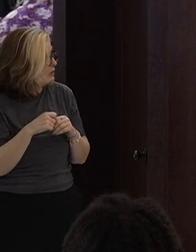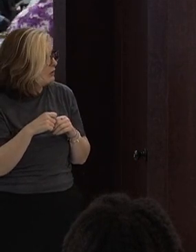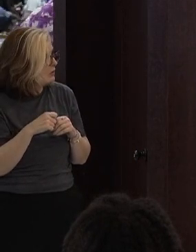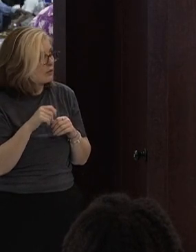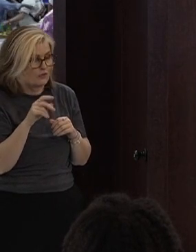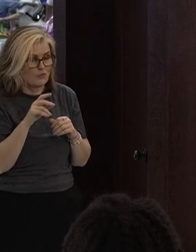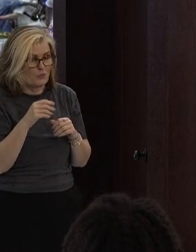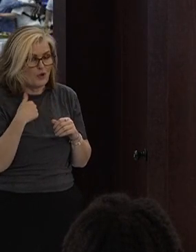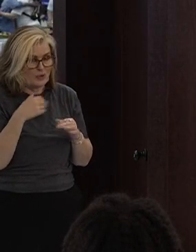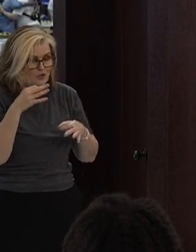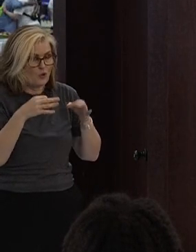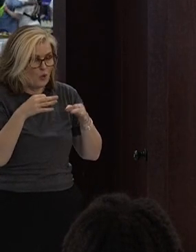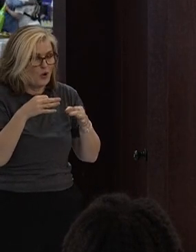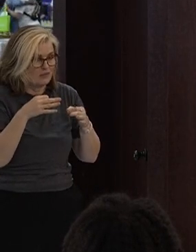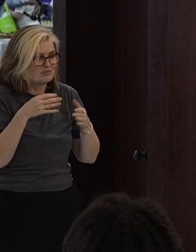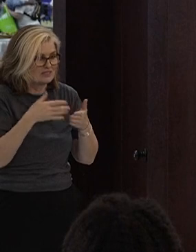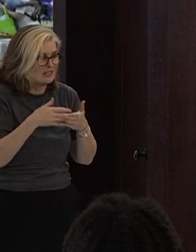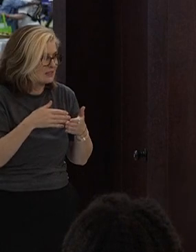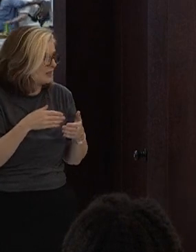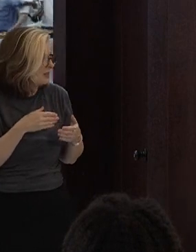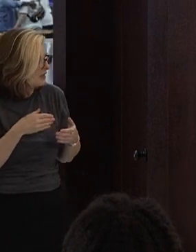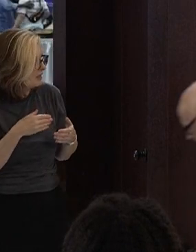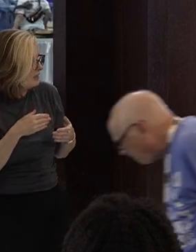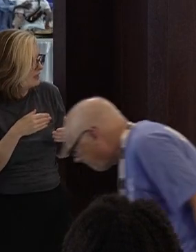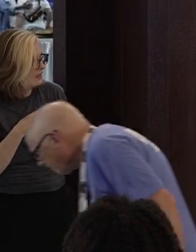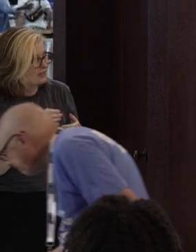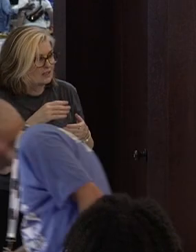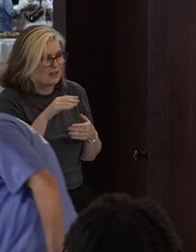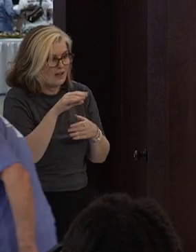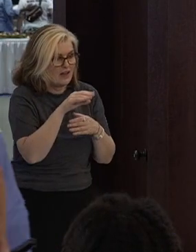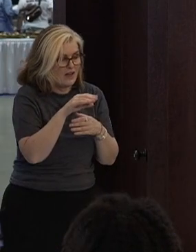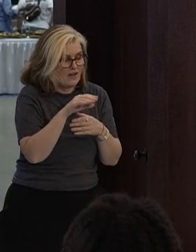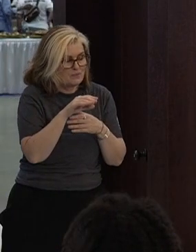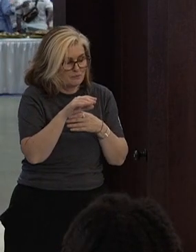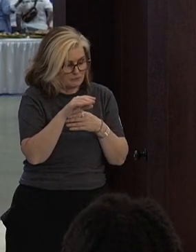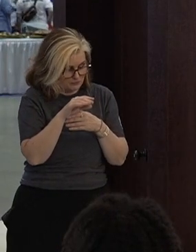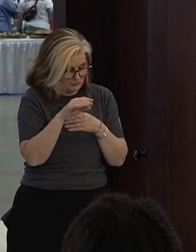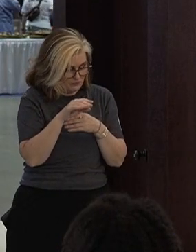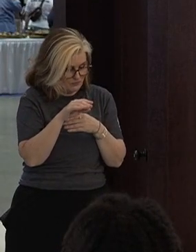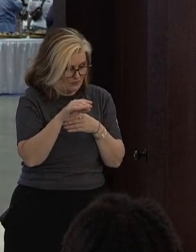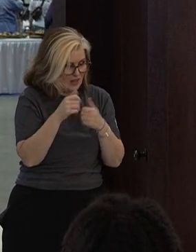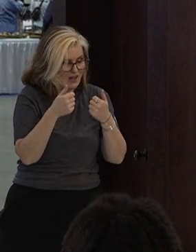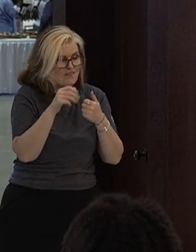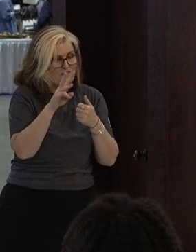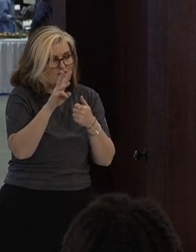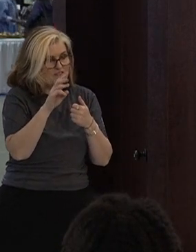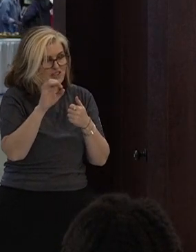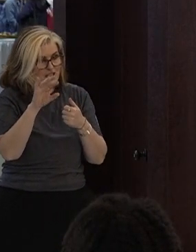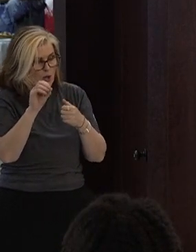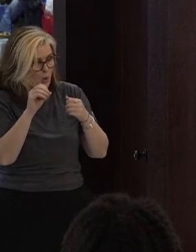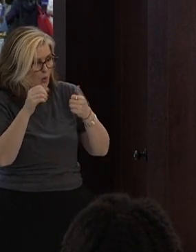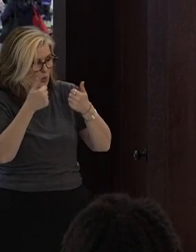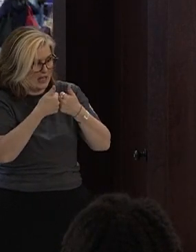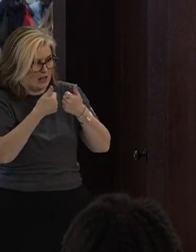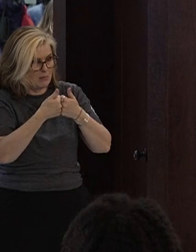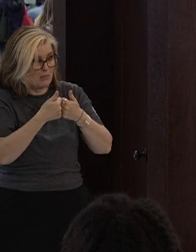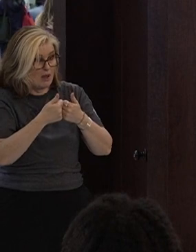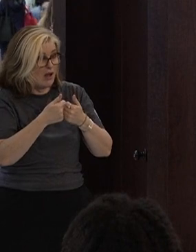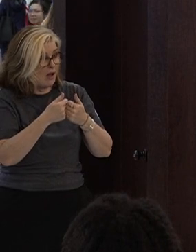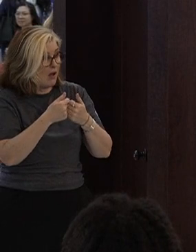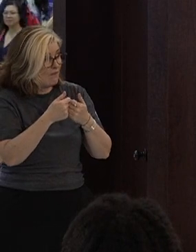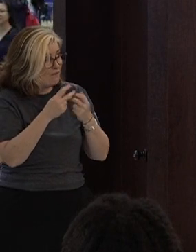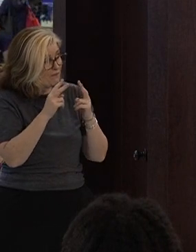was a case in which a video game used a very lifelike image